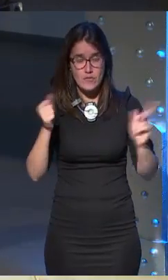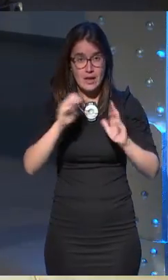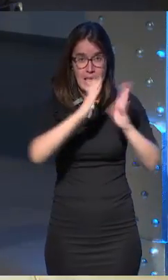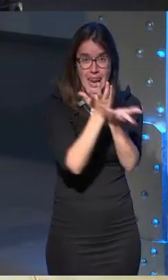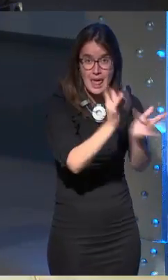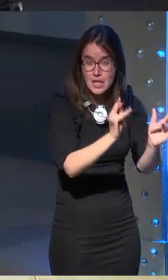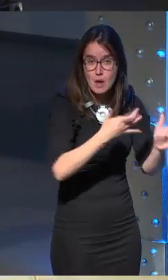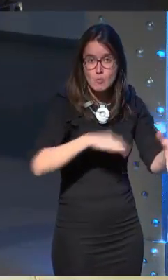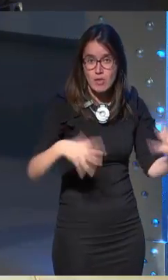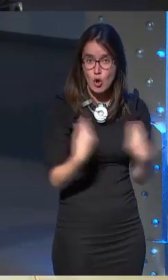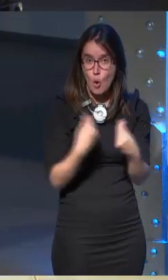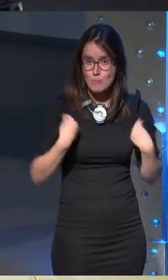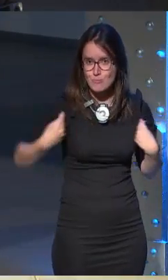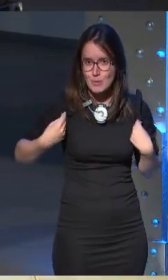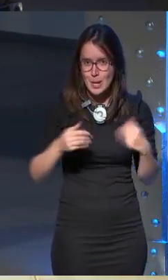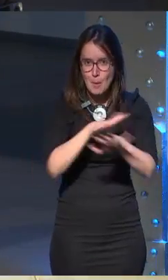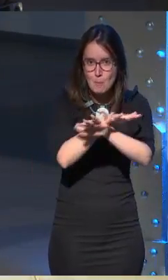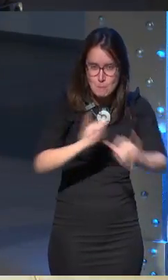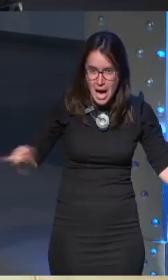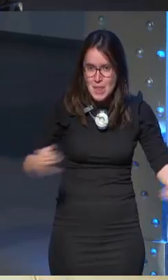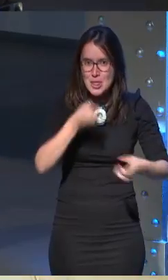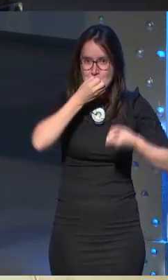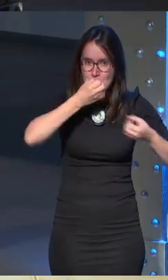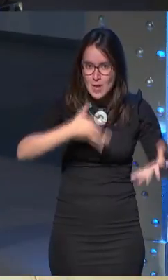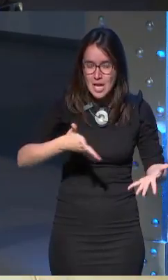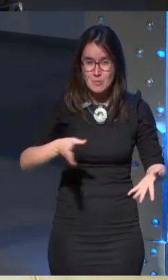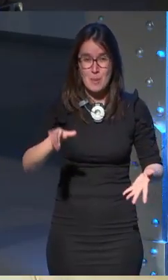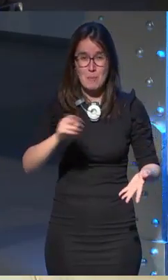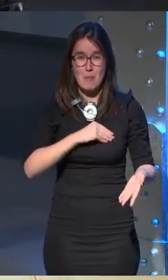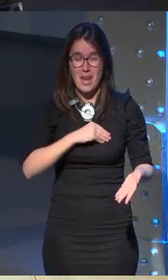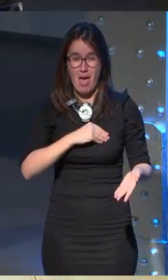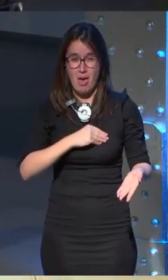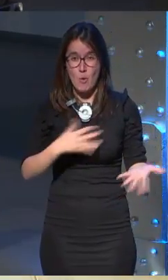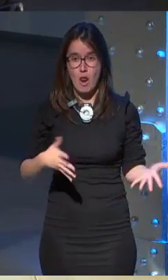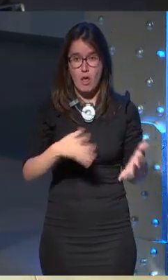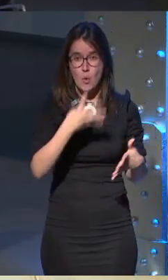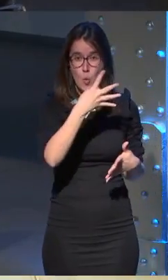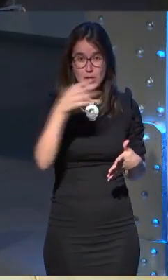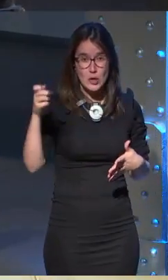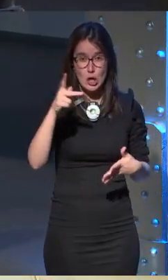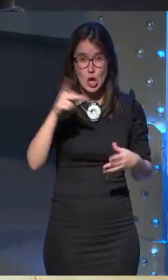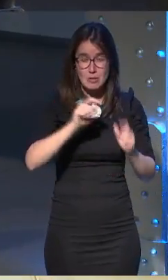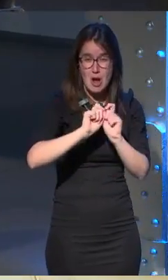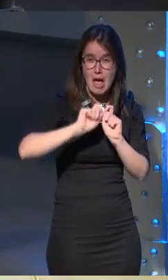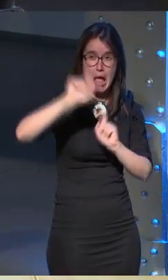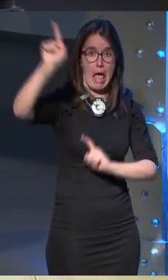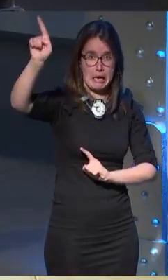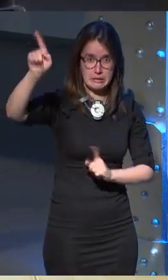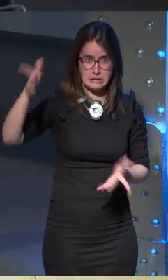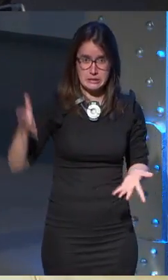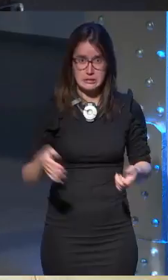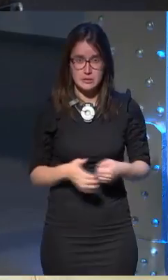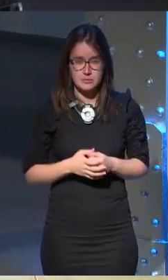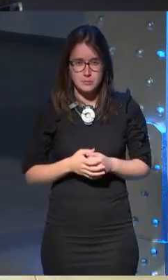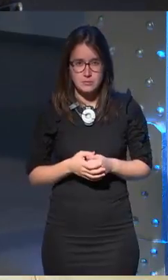actually a symbol, an example that the Earth can, we on Earth can live together in harmony. It's a shame